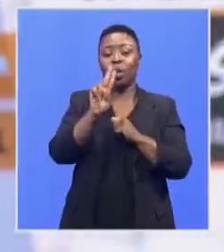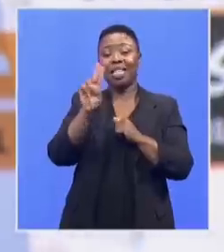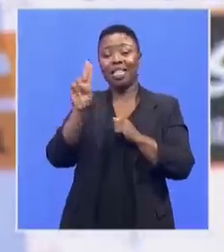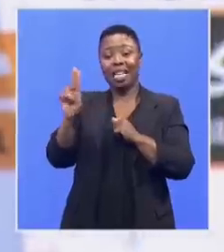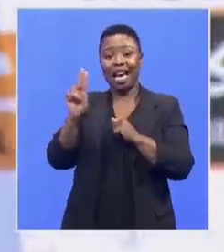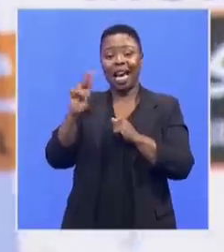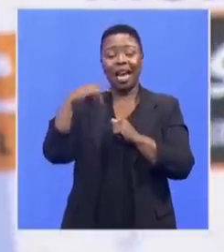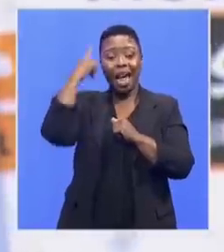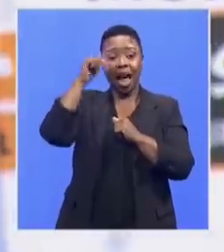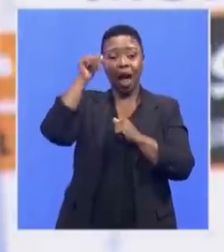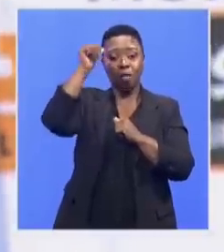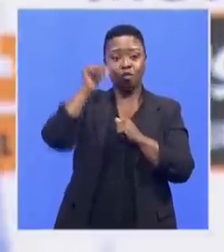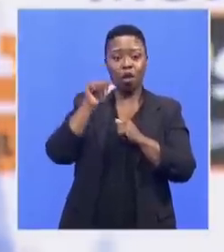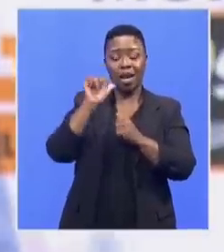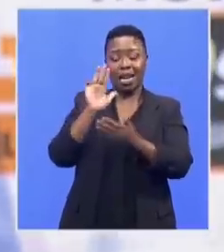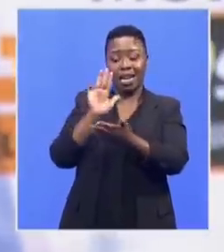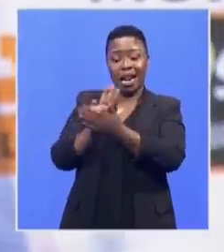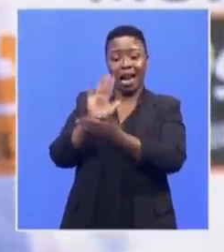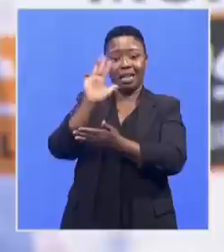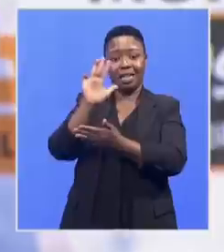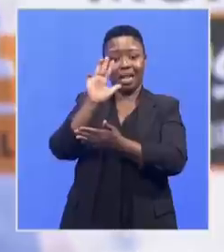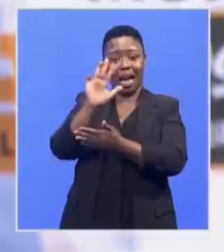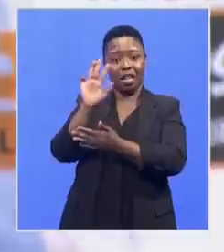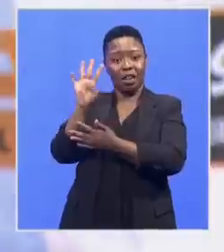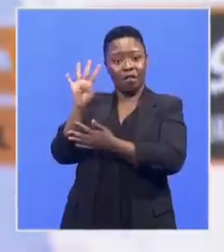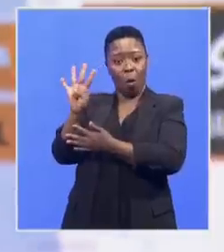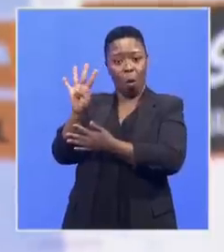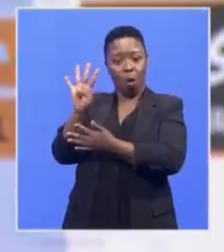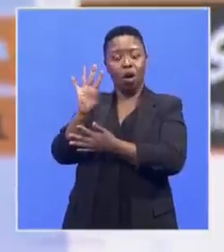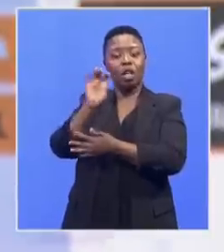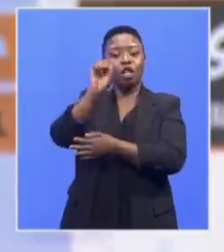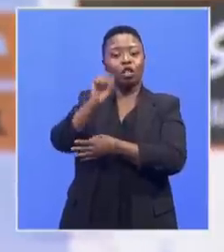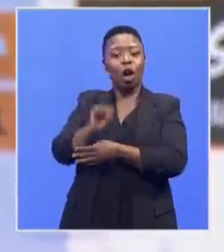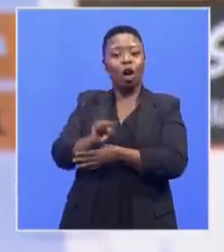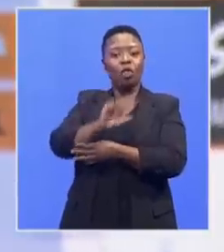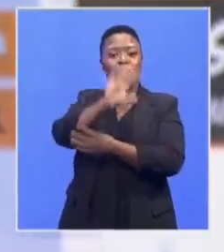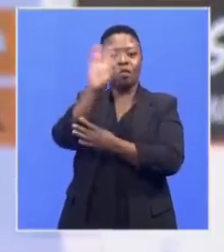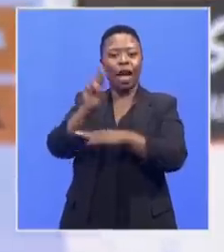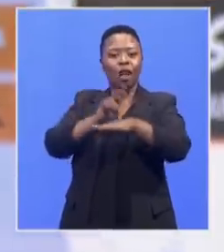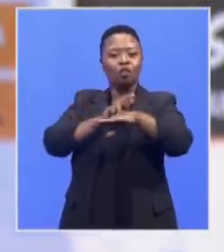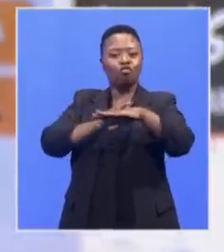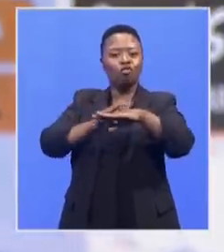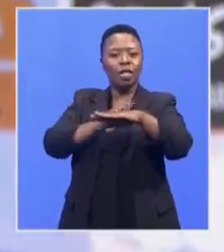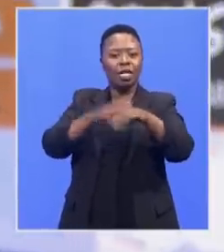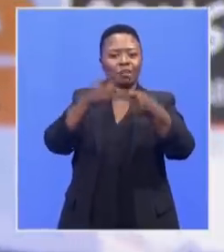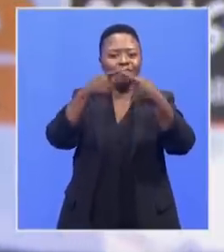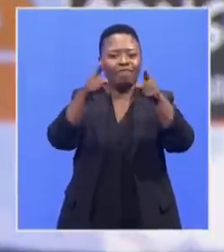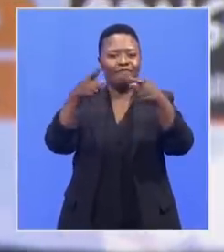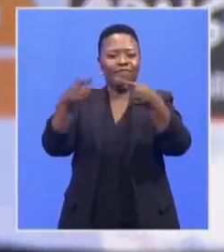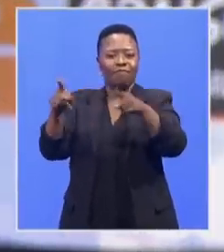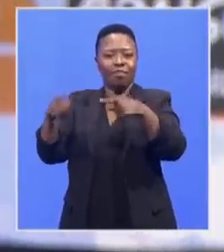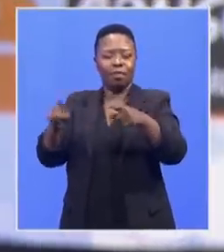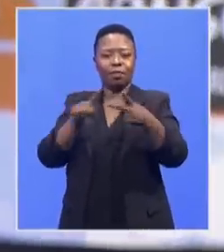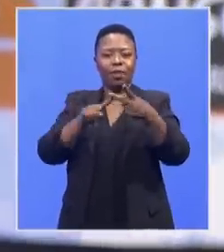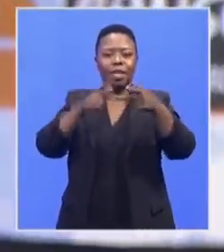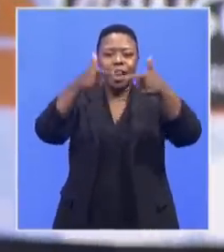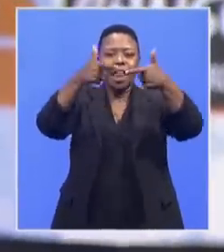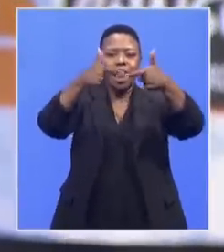1994, South Africans of all races and all languages and all